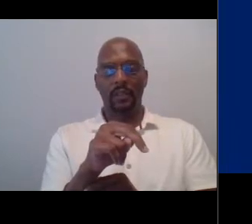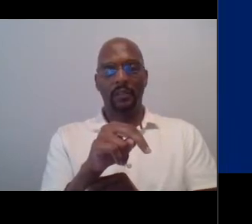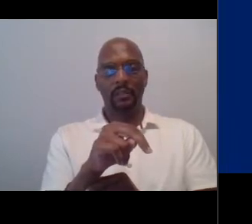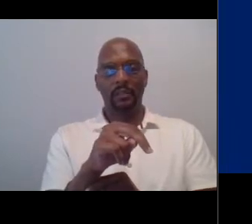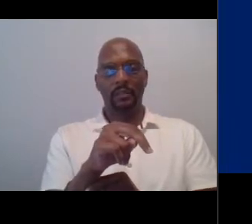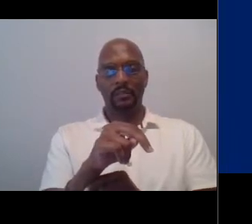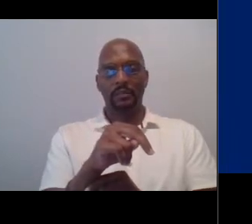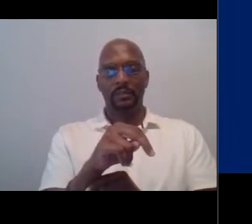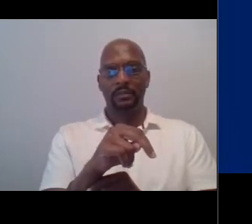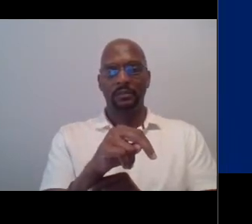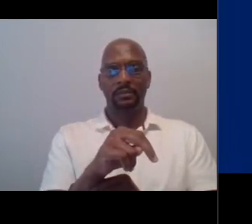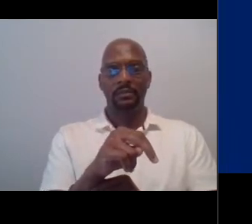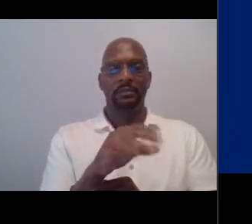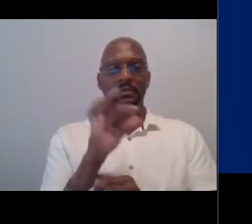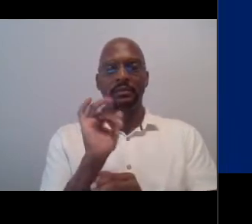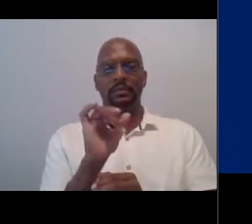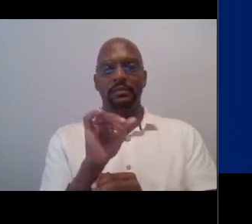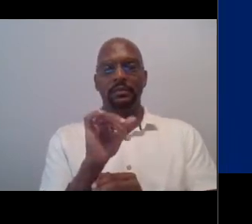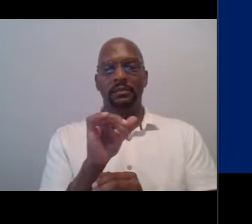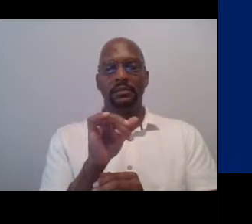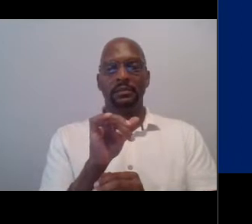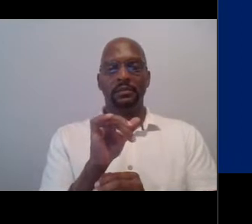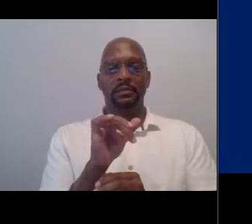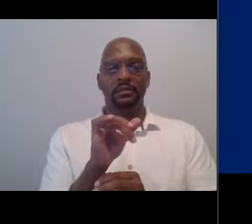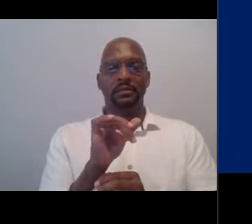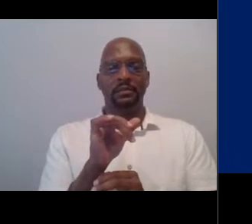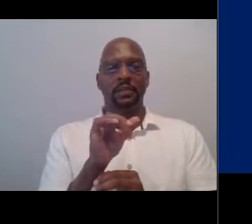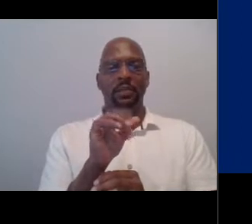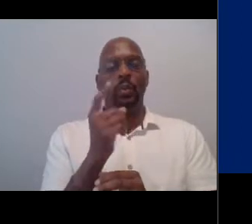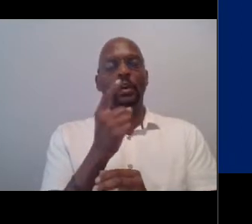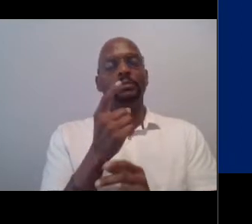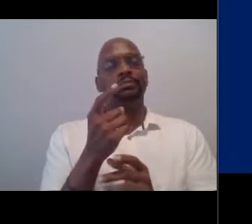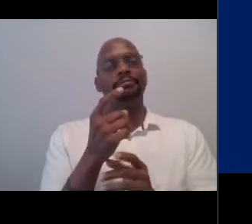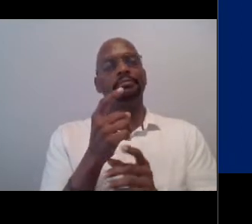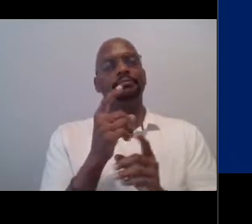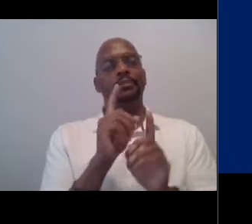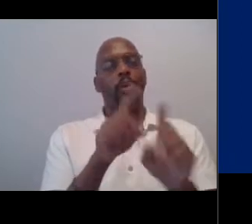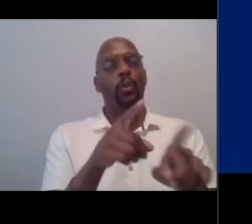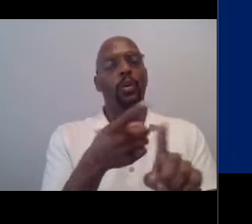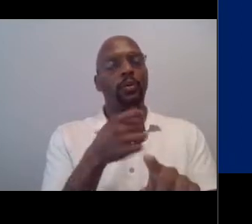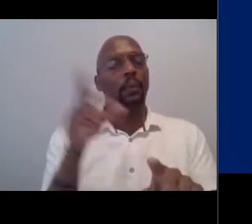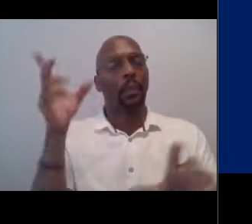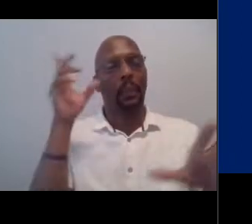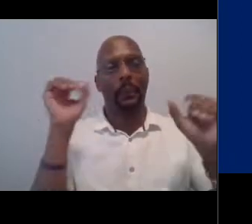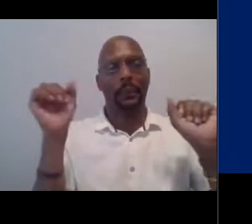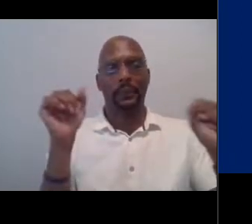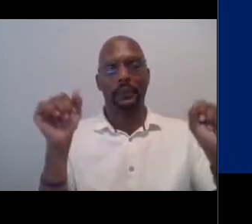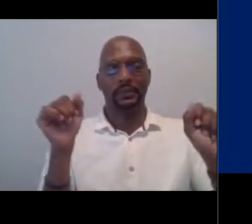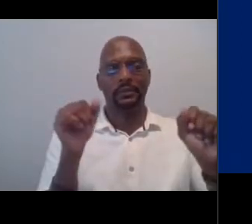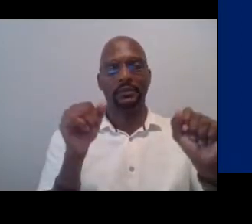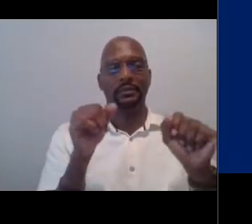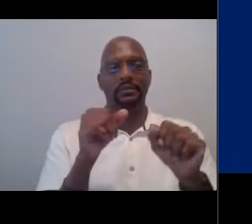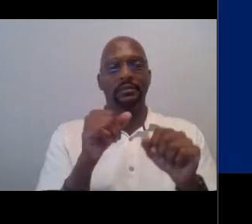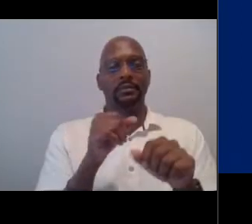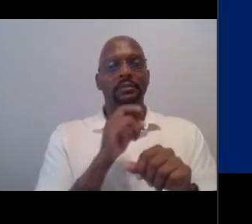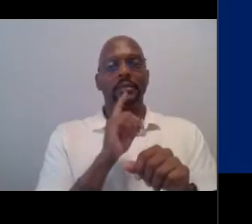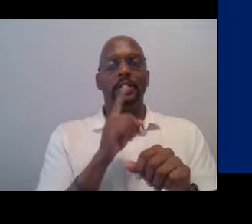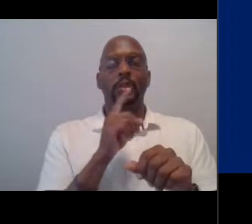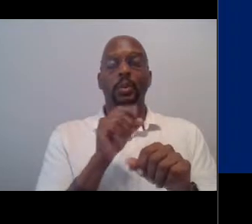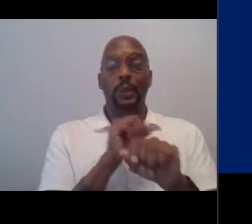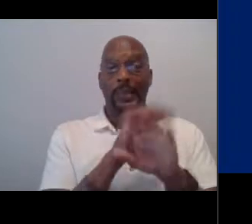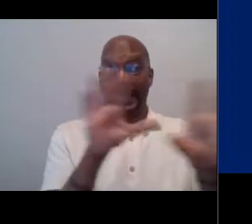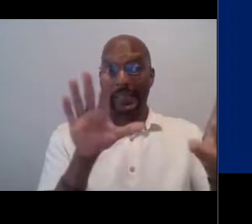federal government, because this is a executive order from the president, right? So that's what I wanted to kind of make it clear, that we're